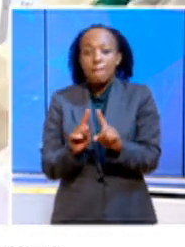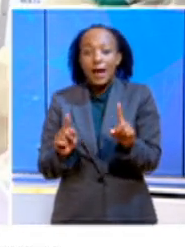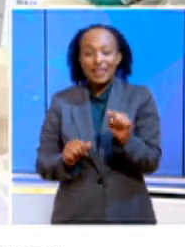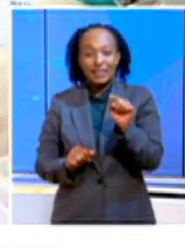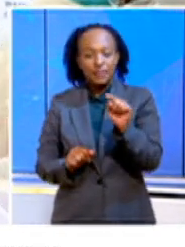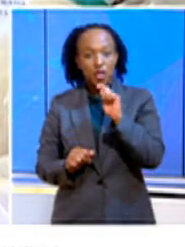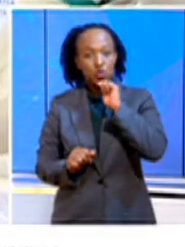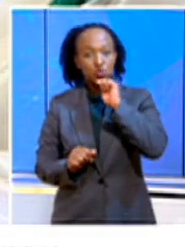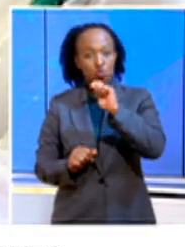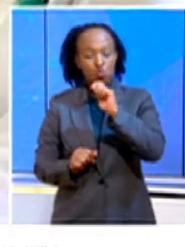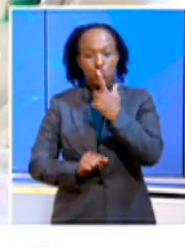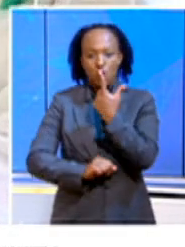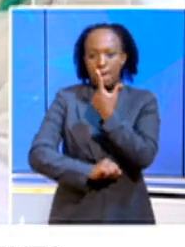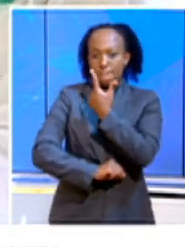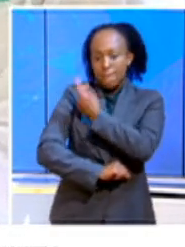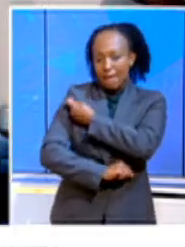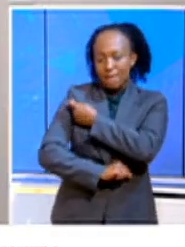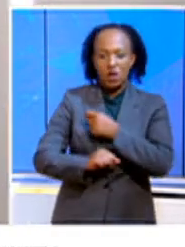that's not a rollout.